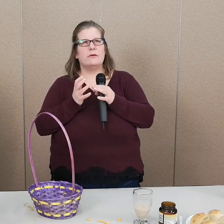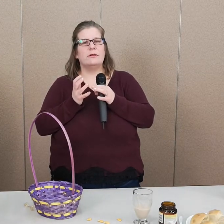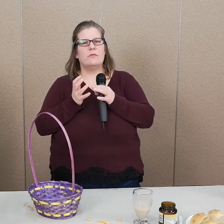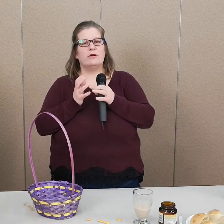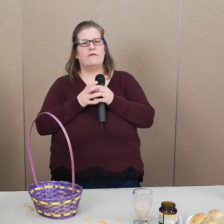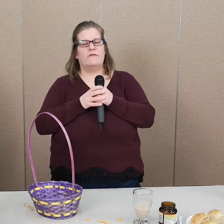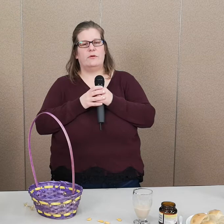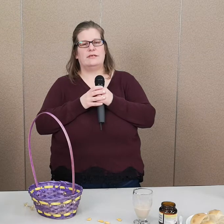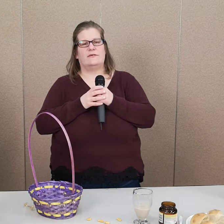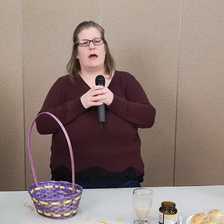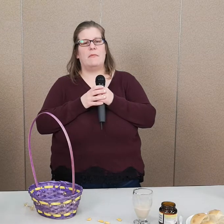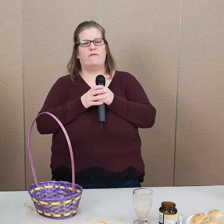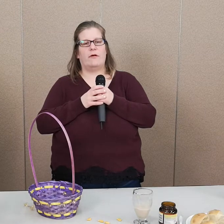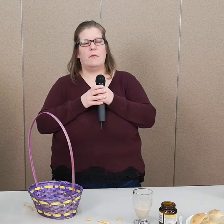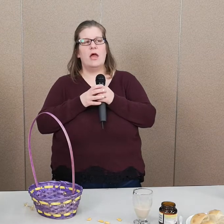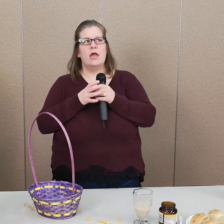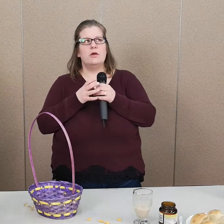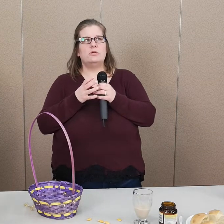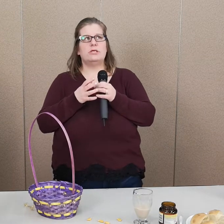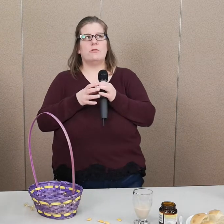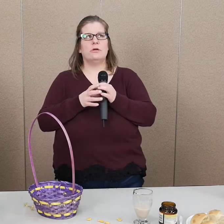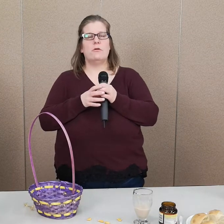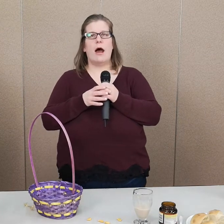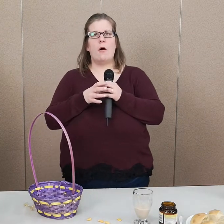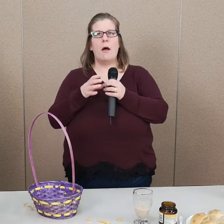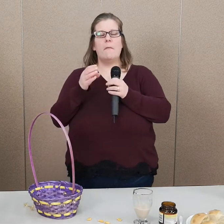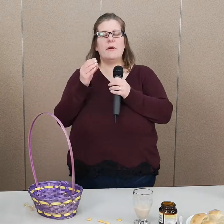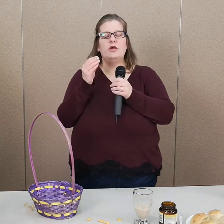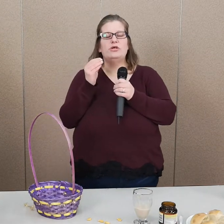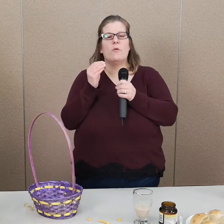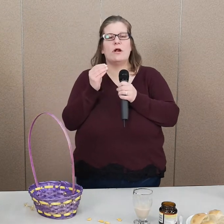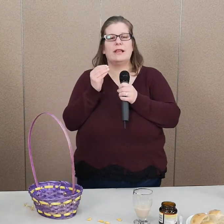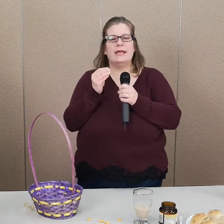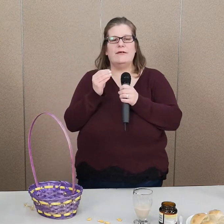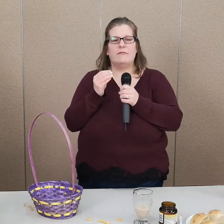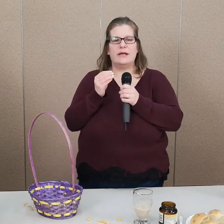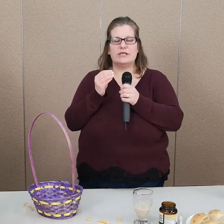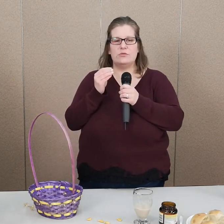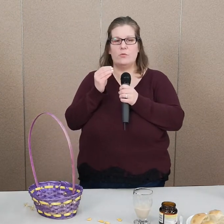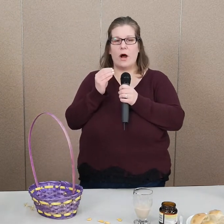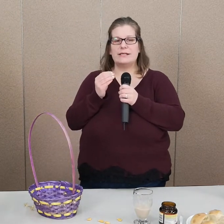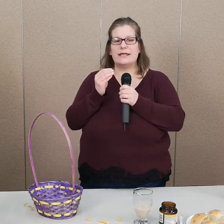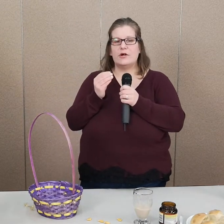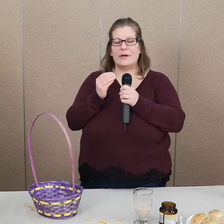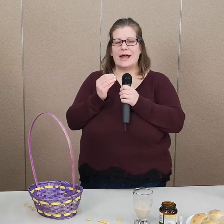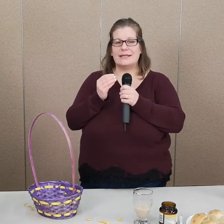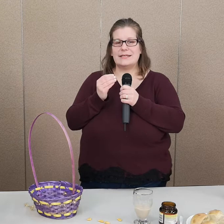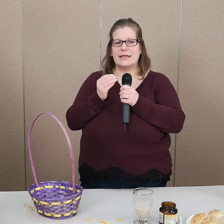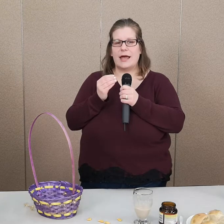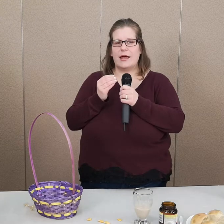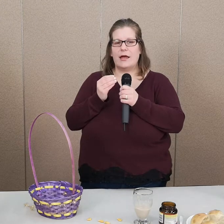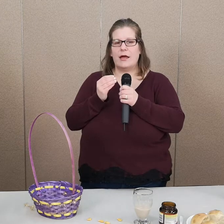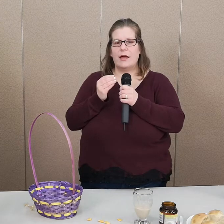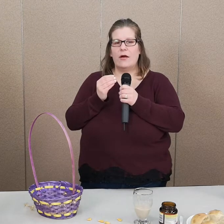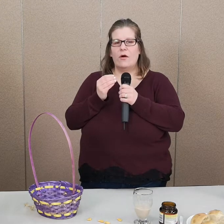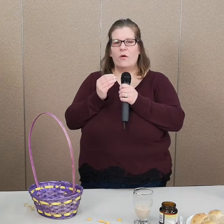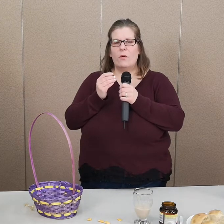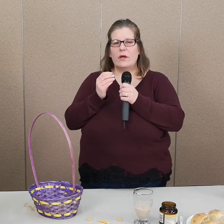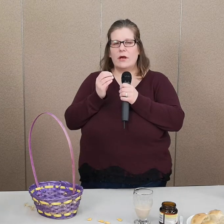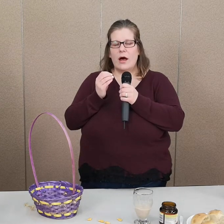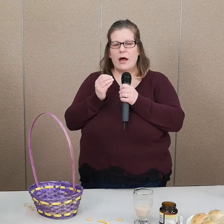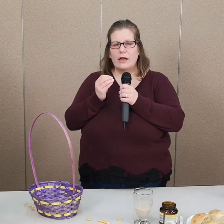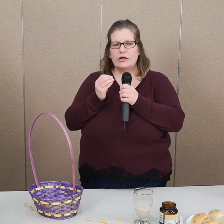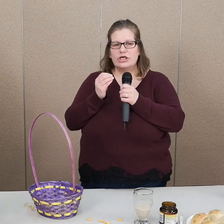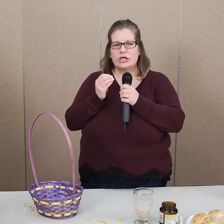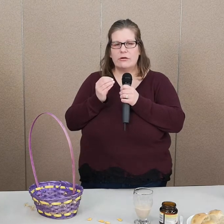you don't know where your food is coming from. You don't know how, but you don't want to leave because you want to hear what he has to say.